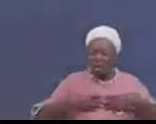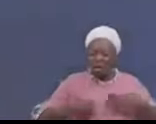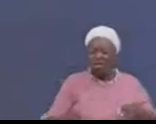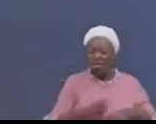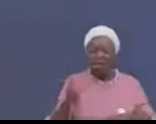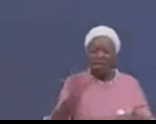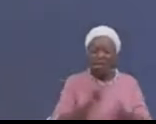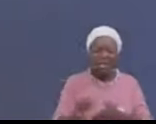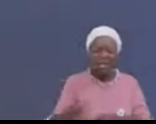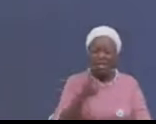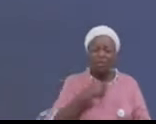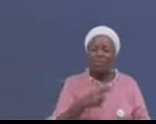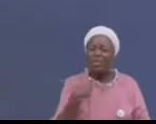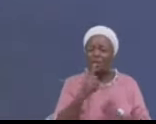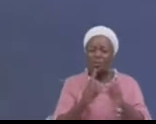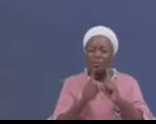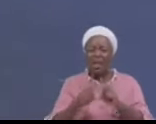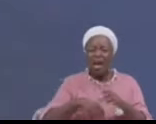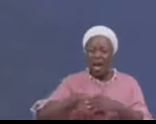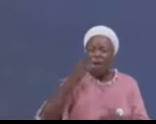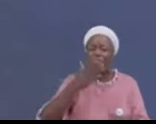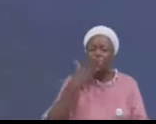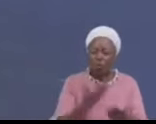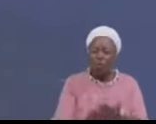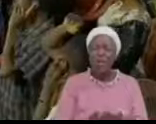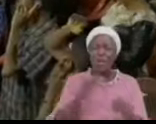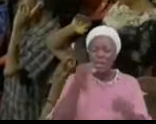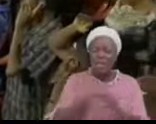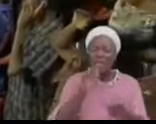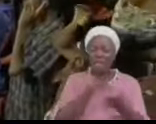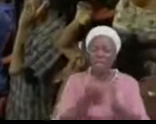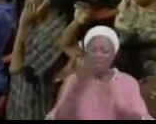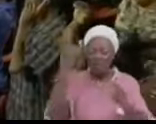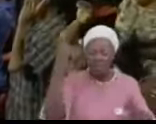out well in Jesus' name.